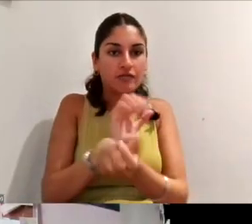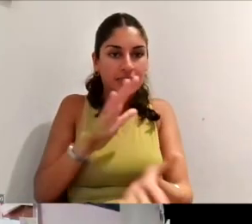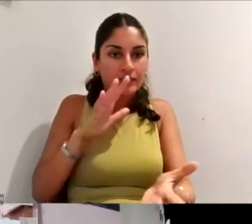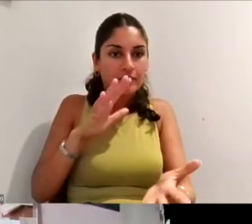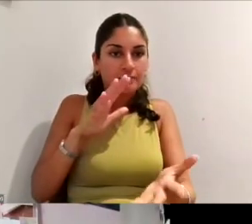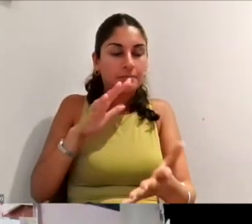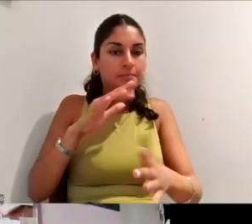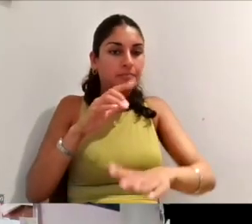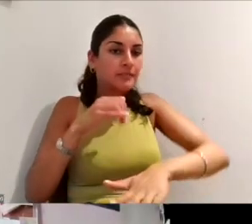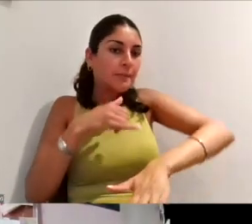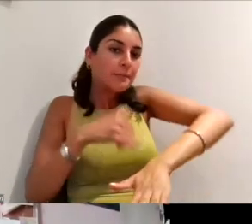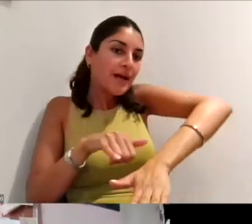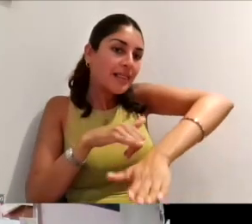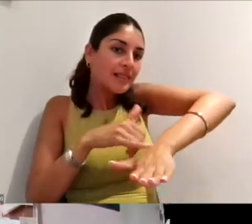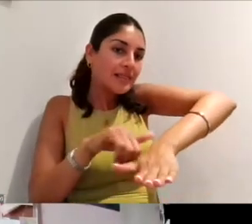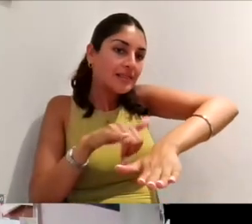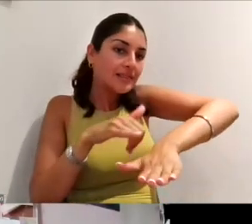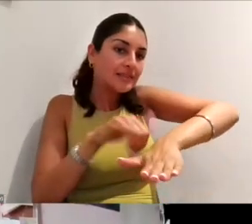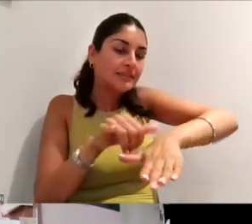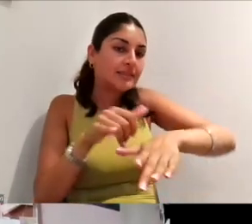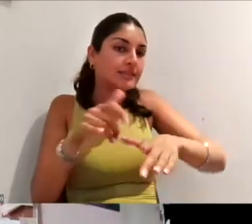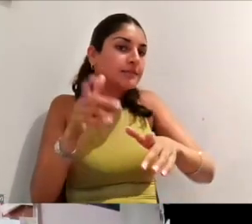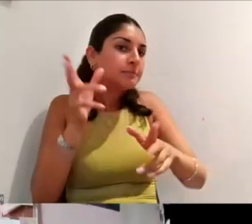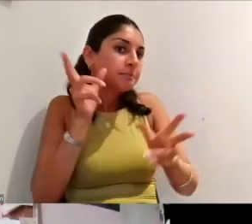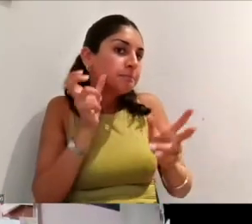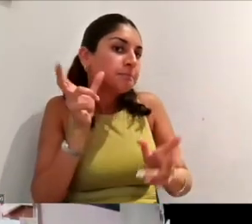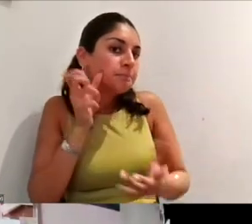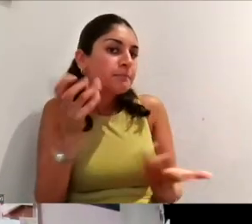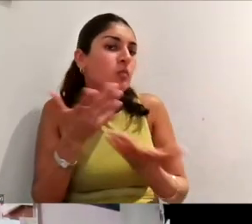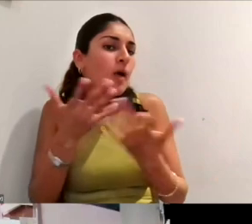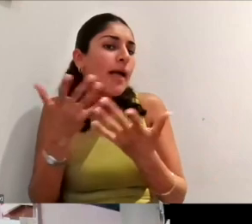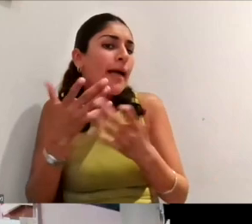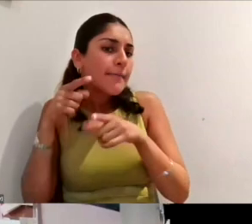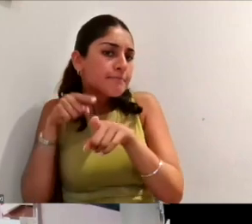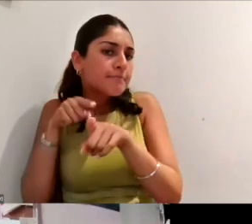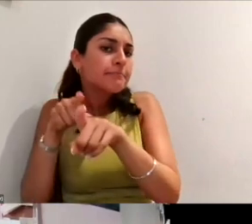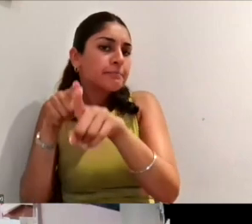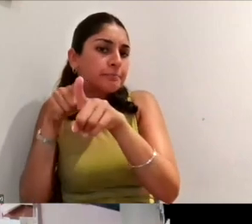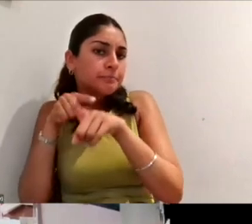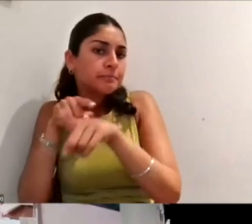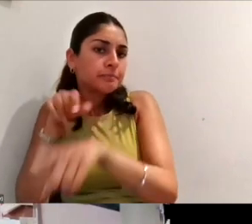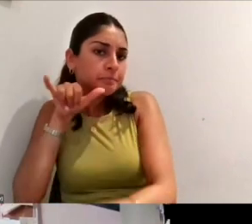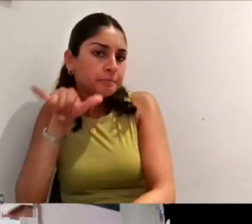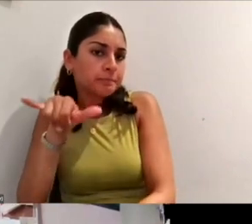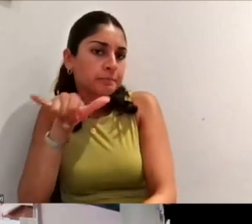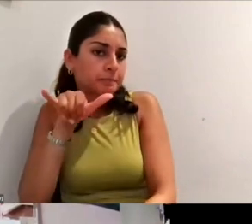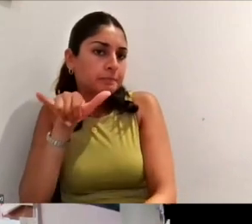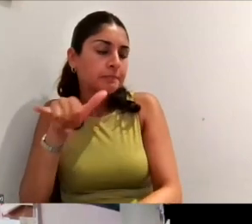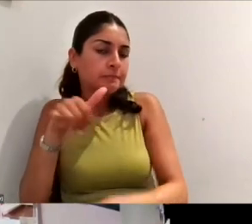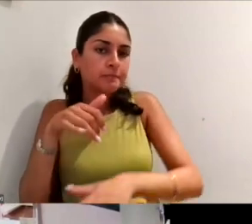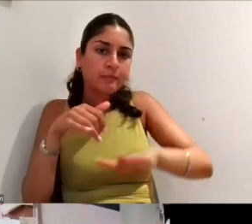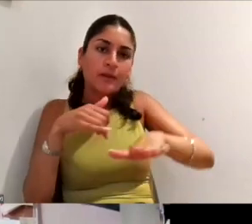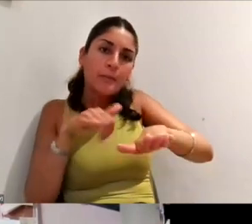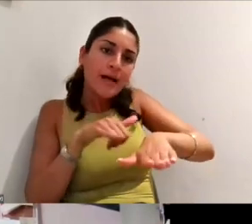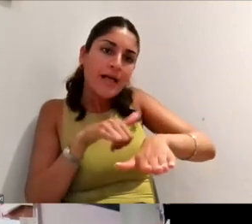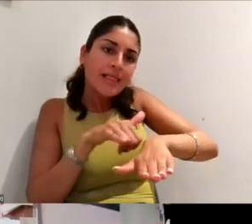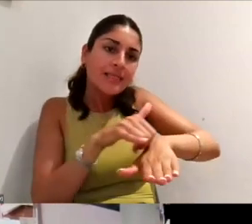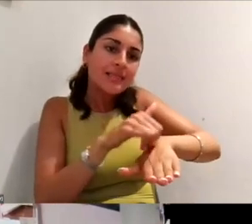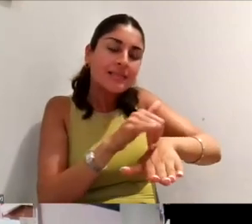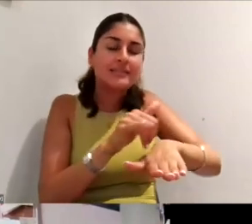ankles keep tabs on me. Bells upon my ankles a meaningless